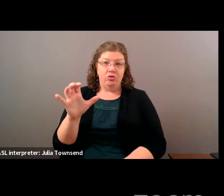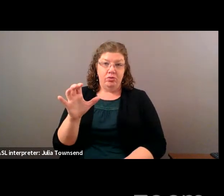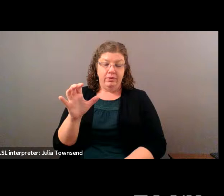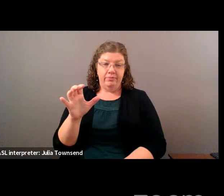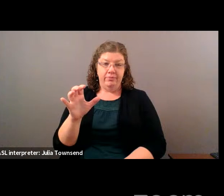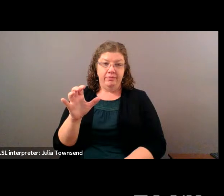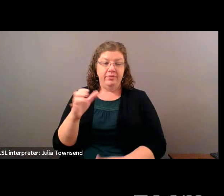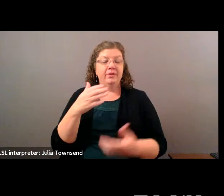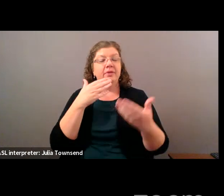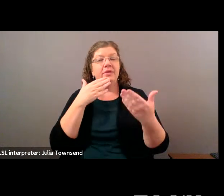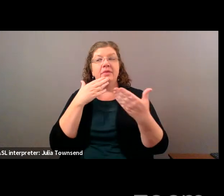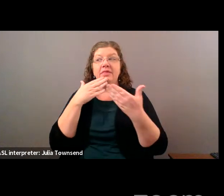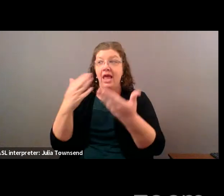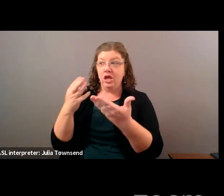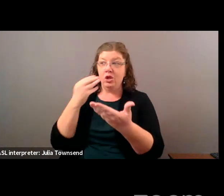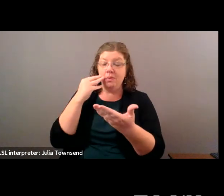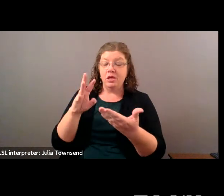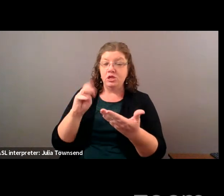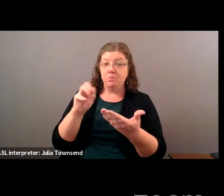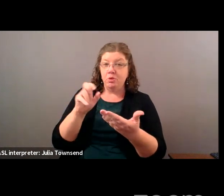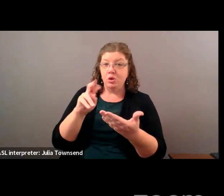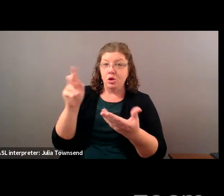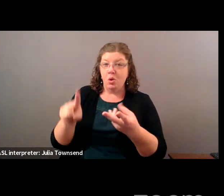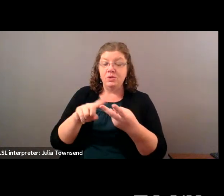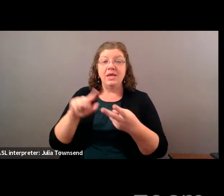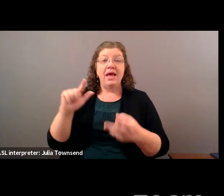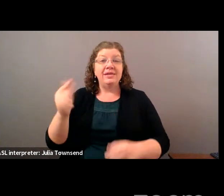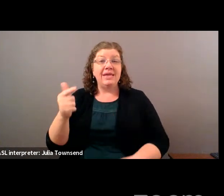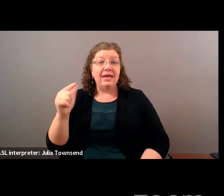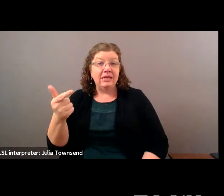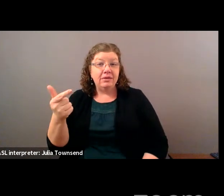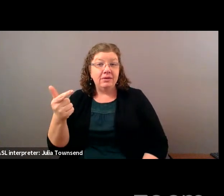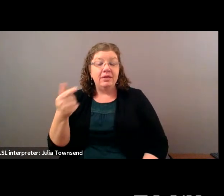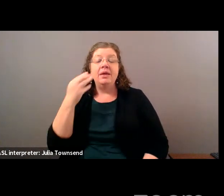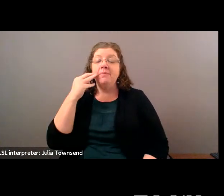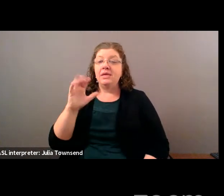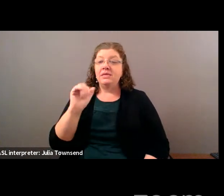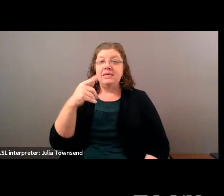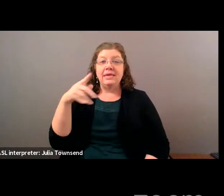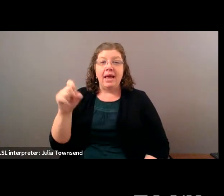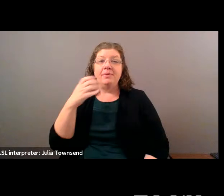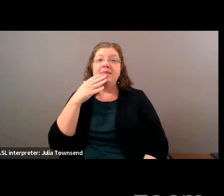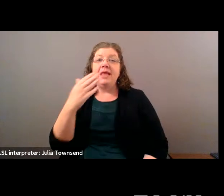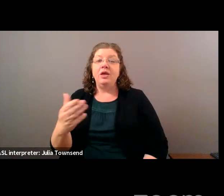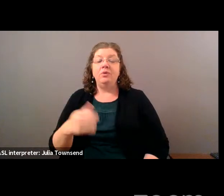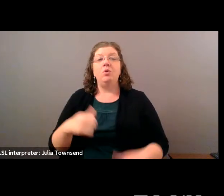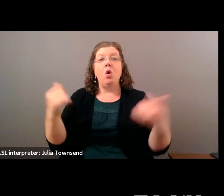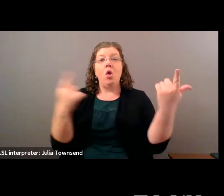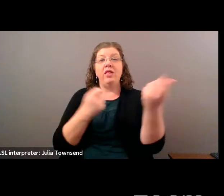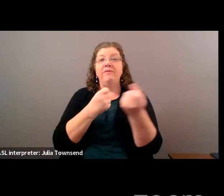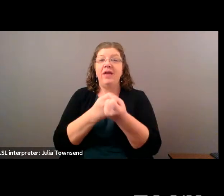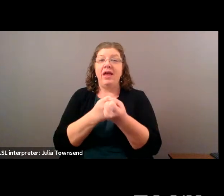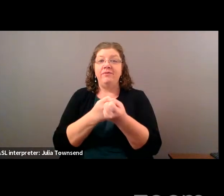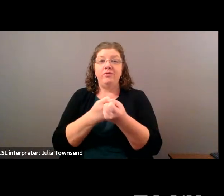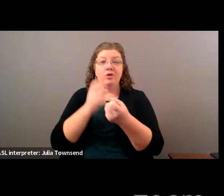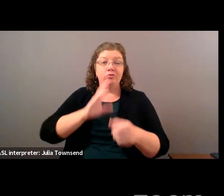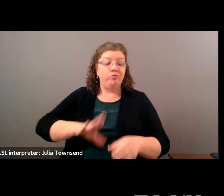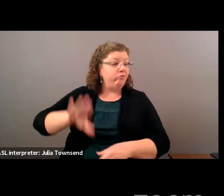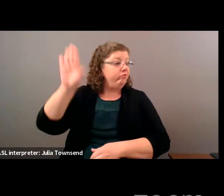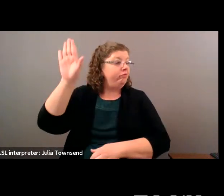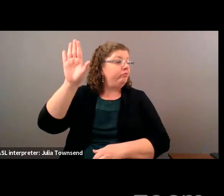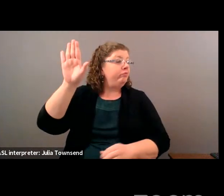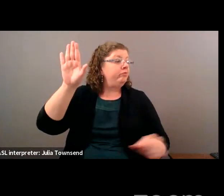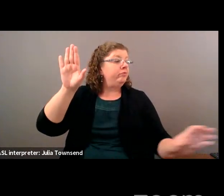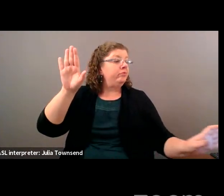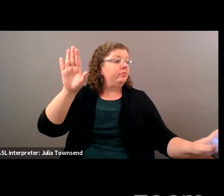Ms. Munoz. And a second, please. Ms. Capps, thank you. So all in favor, please signify by raising your hand and